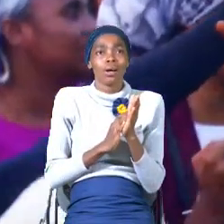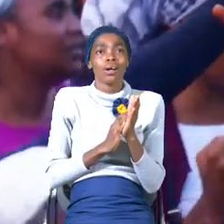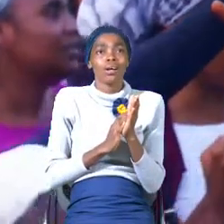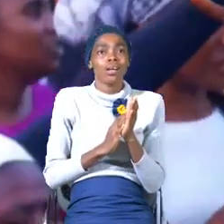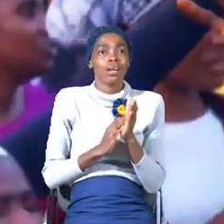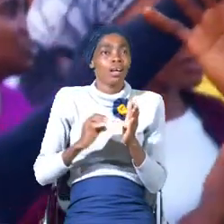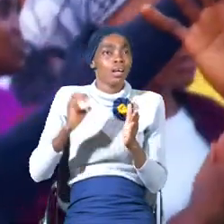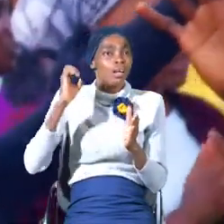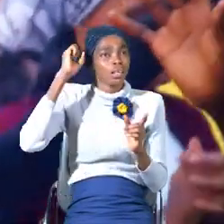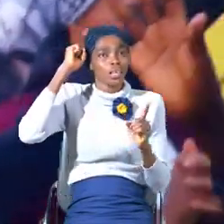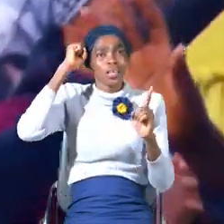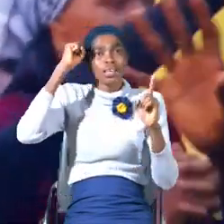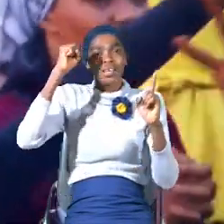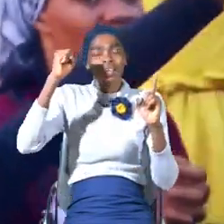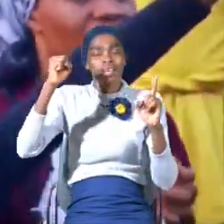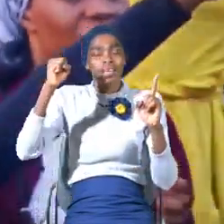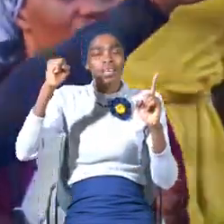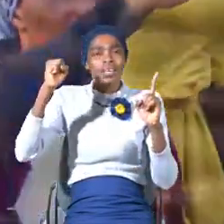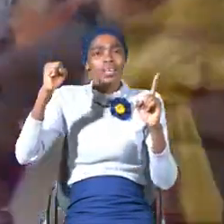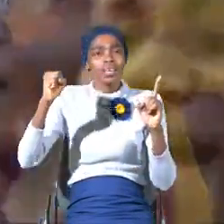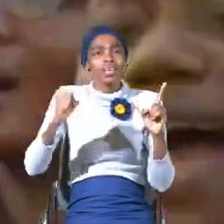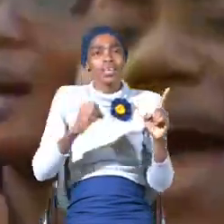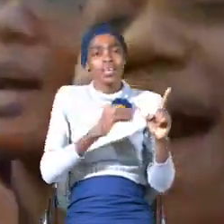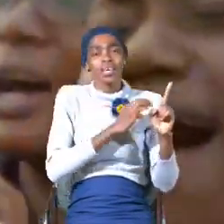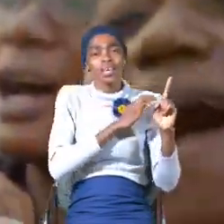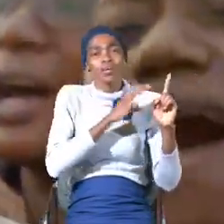What a presence.